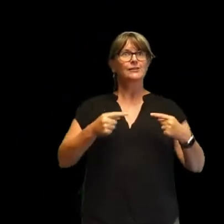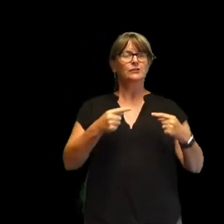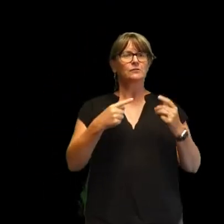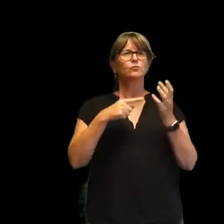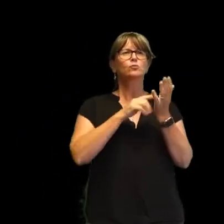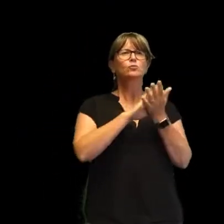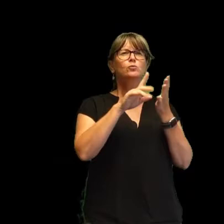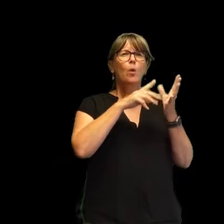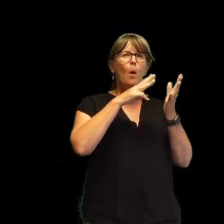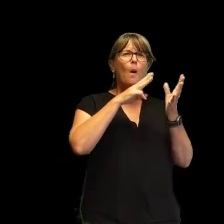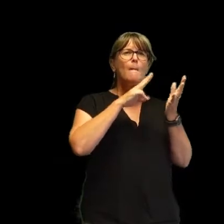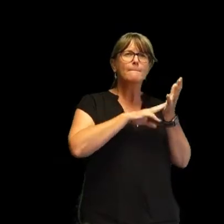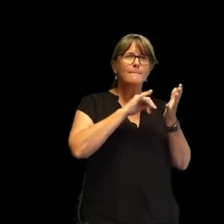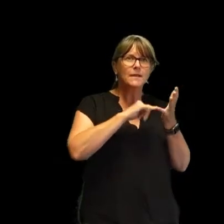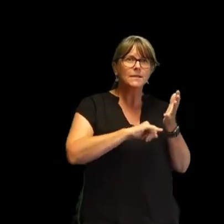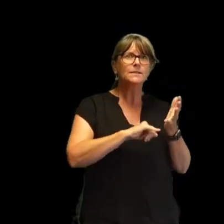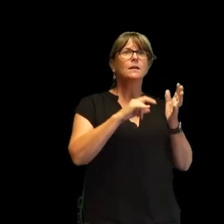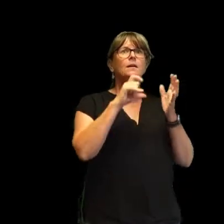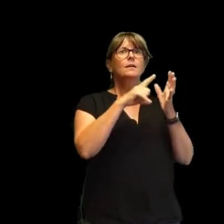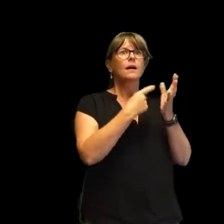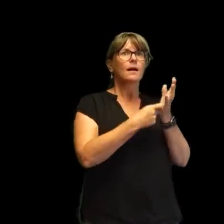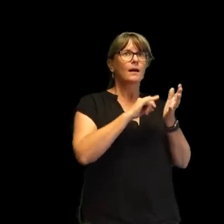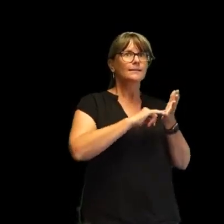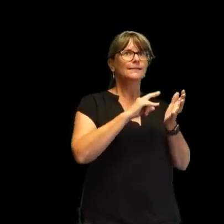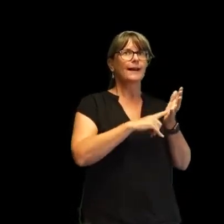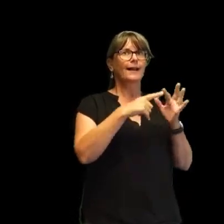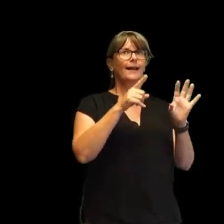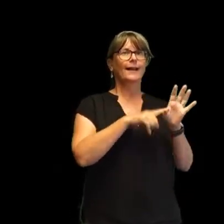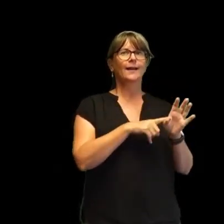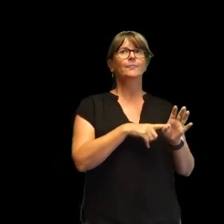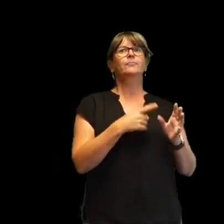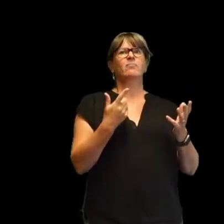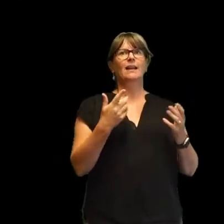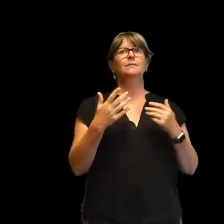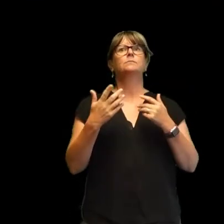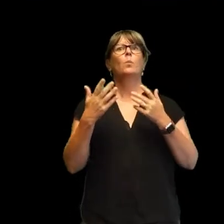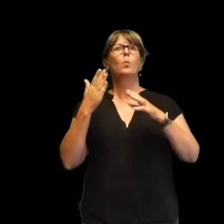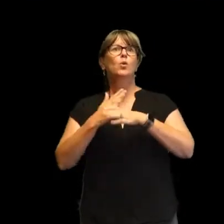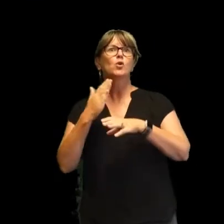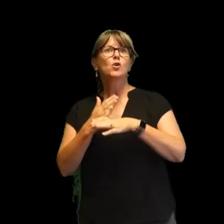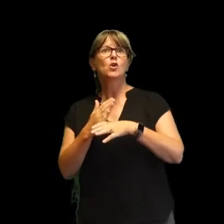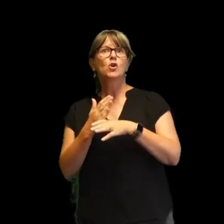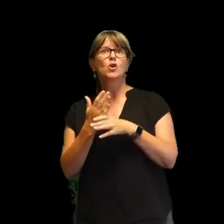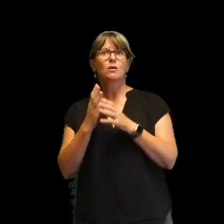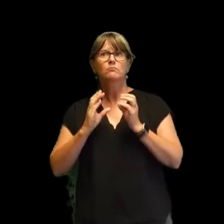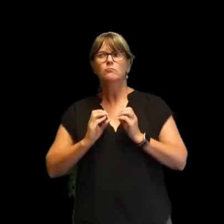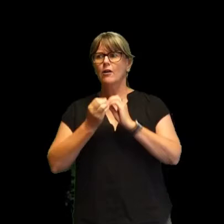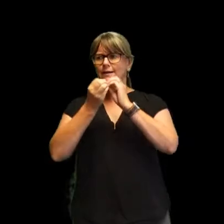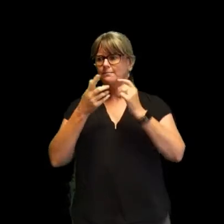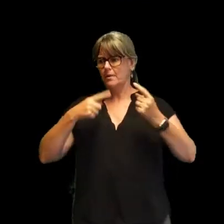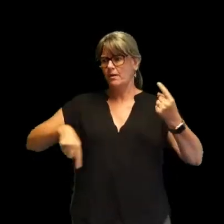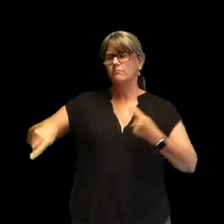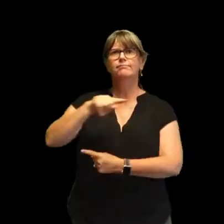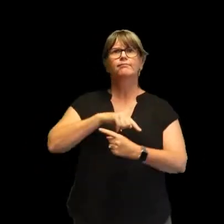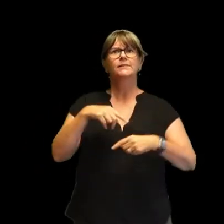off with a tumpath where the whole audience is invited on stage with us to dance, to party. I think it's going to be a great